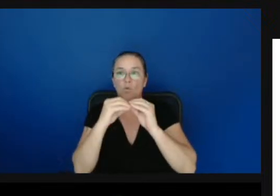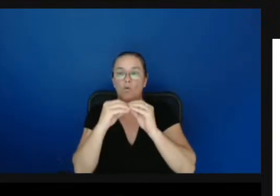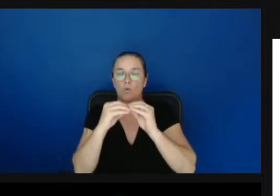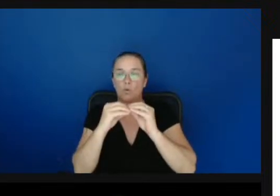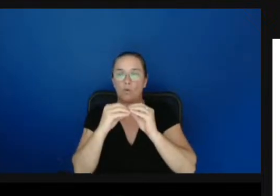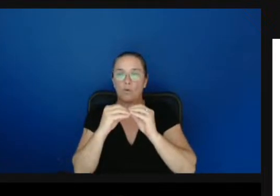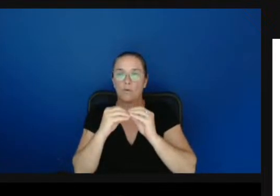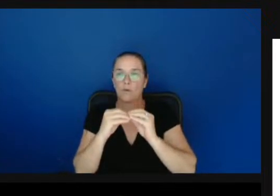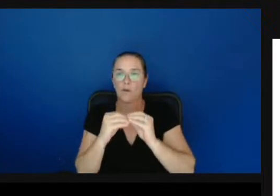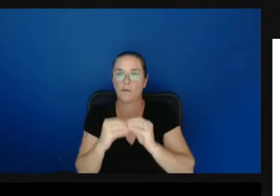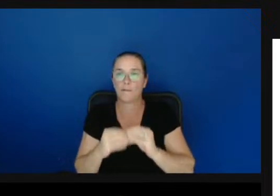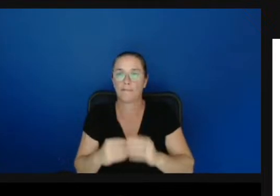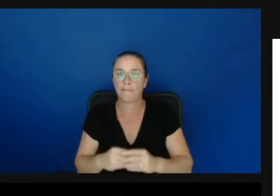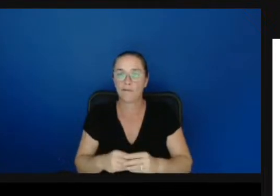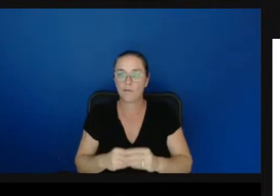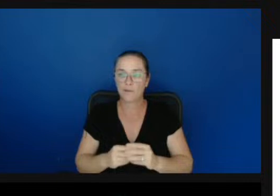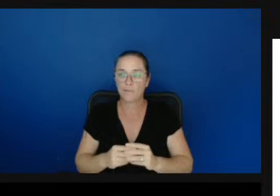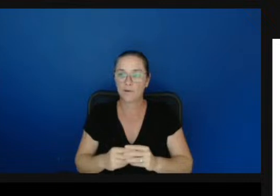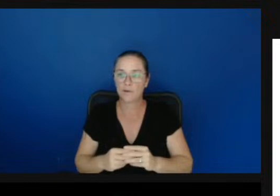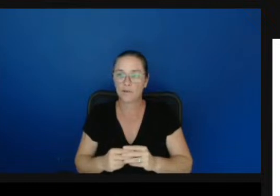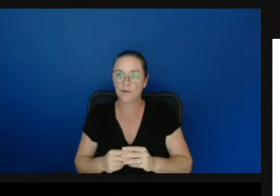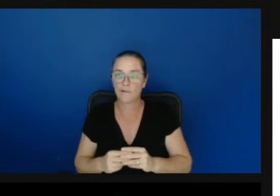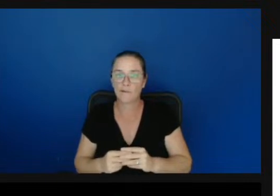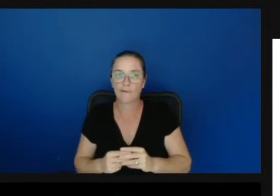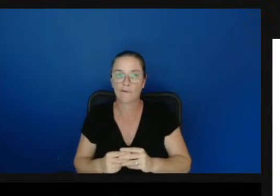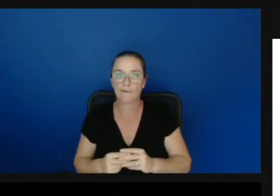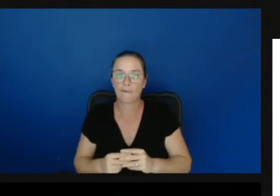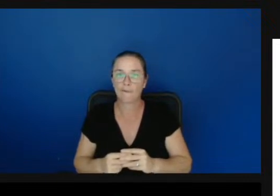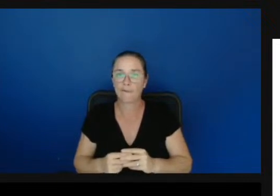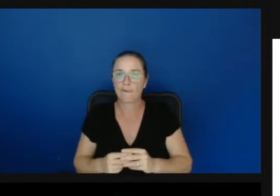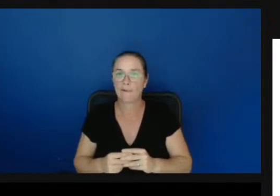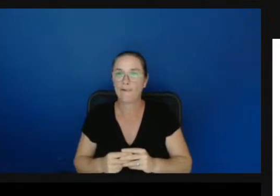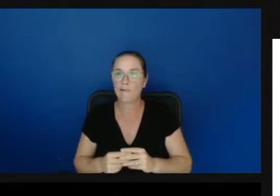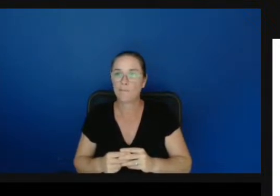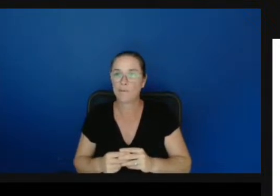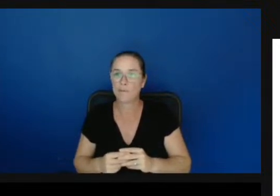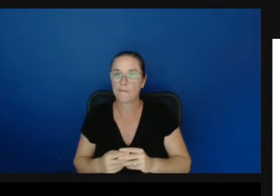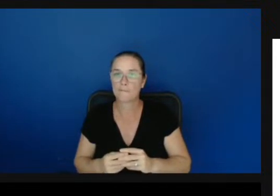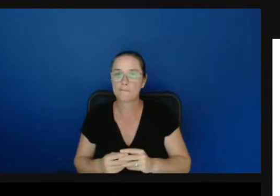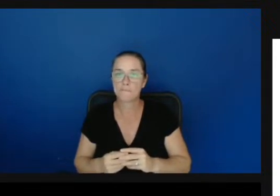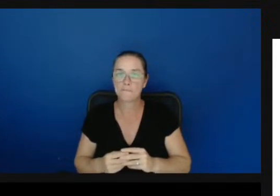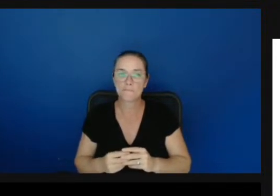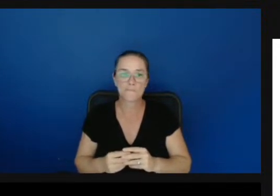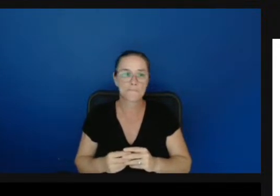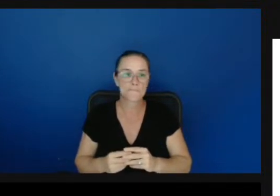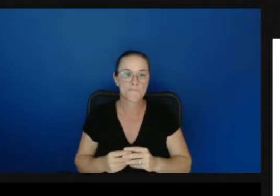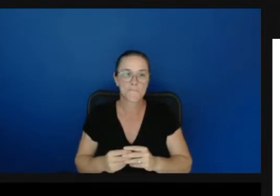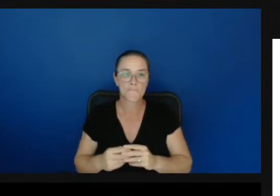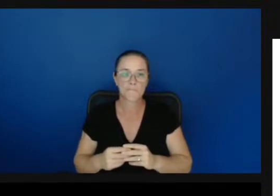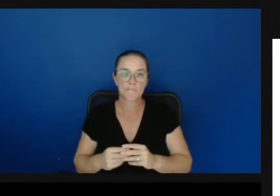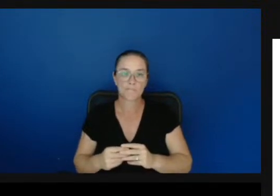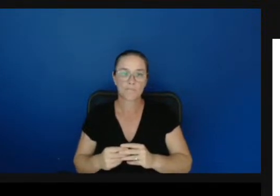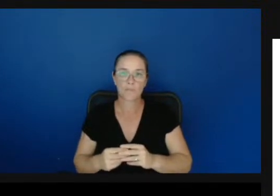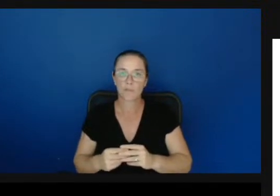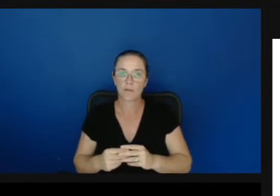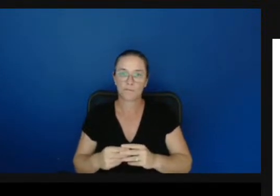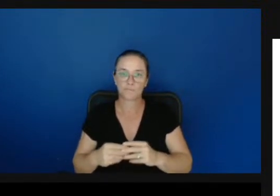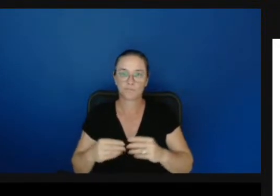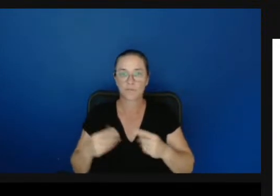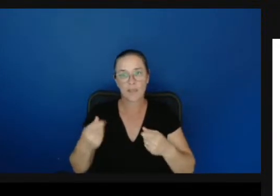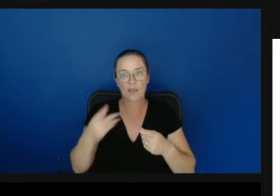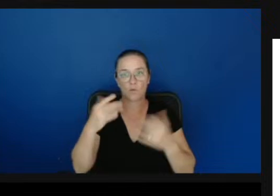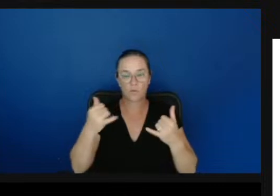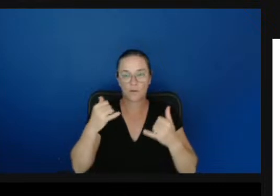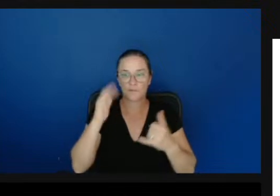of that. Right, the bottom line is the summit is inflating again. Magma is coming into the volcano. And right now it seems to